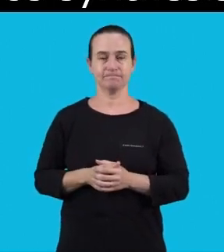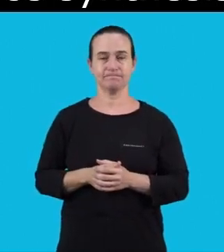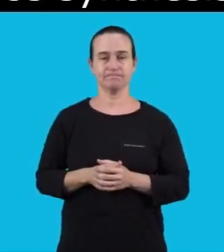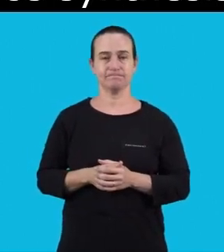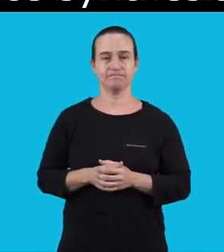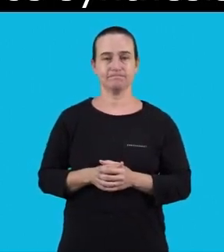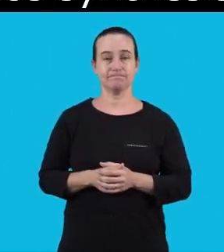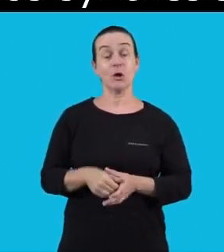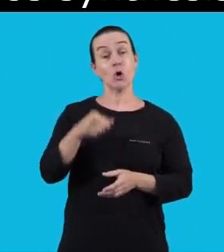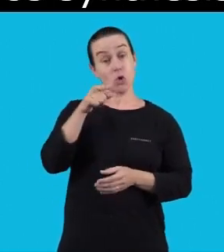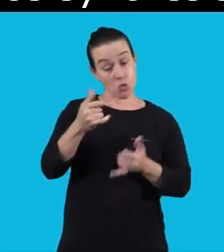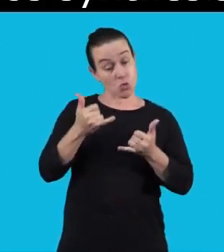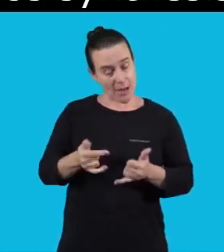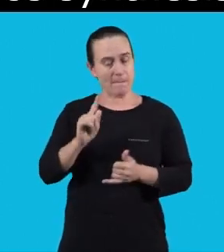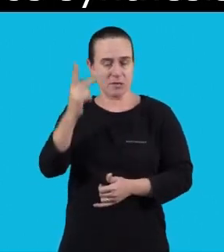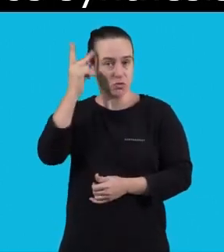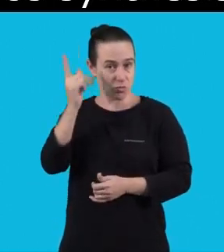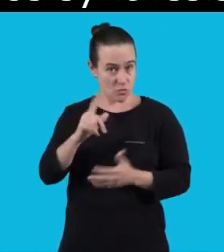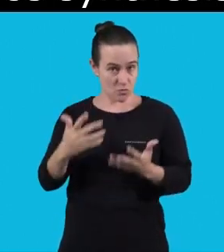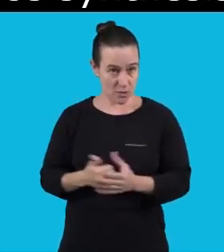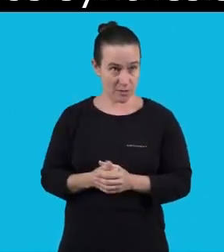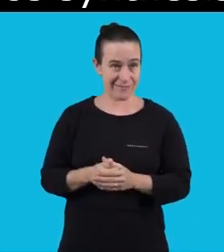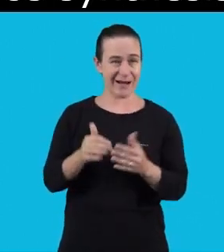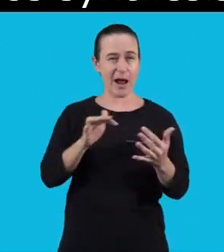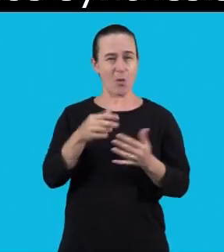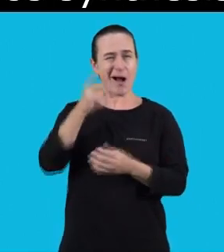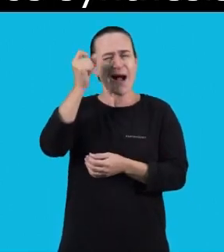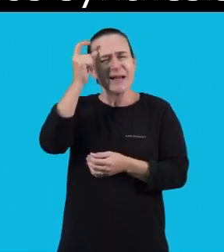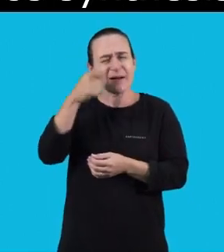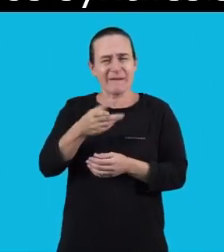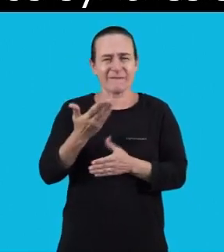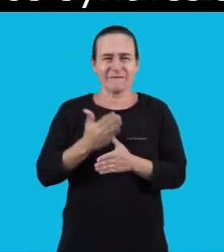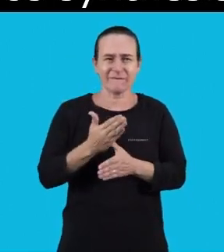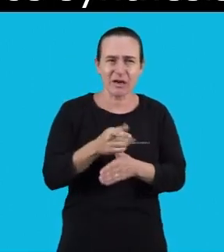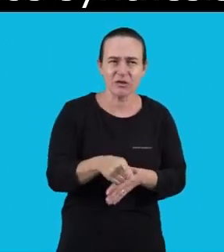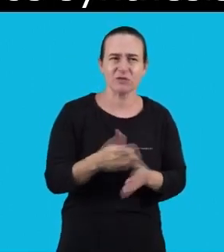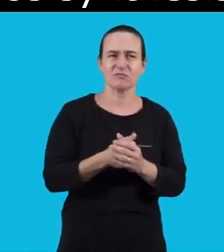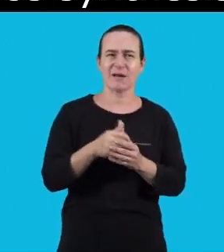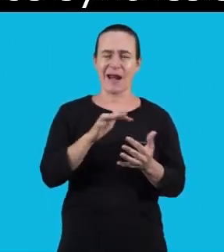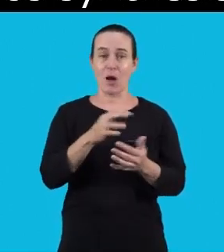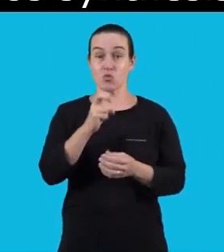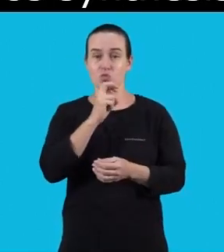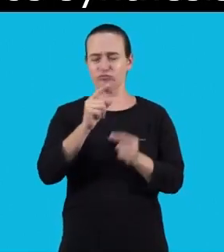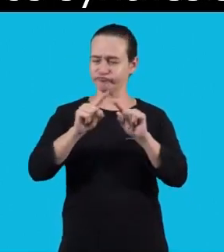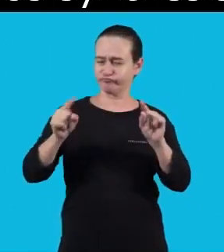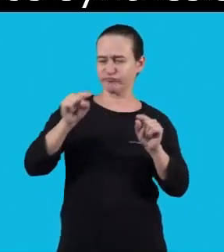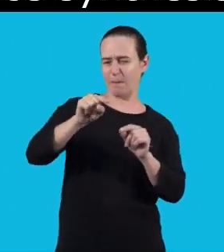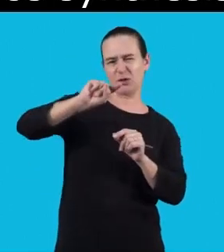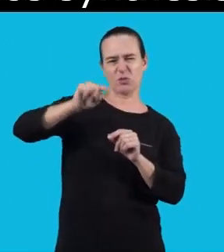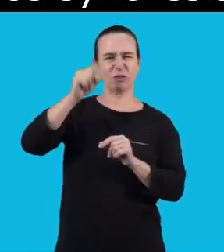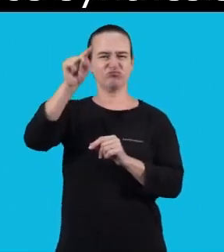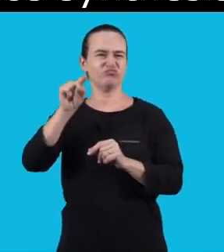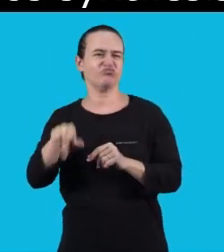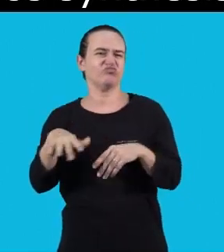What should you be able to do and what should you know? Understand the function and the application of the different